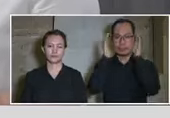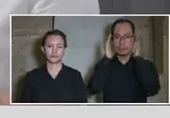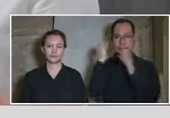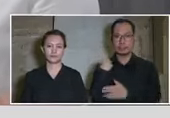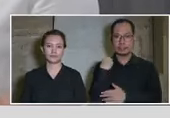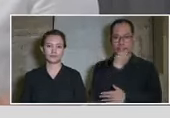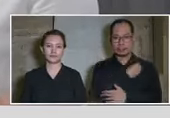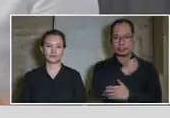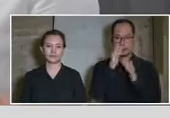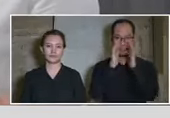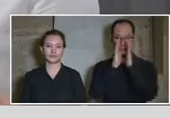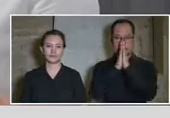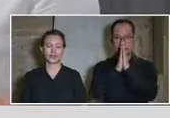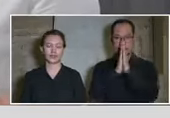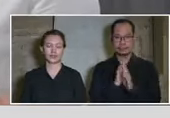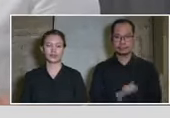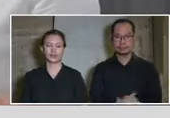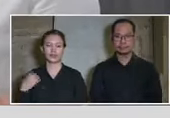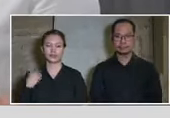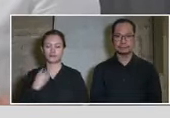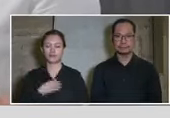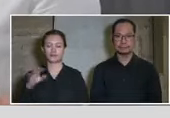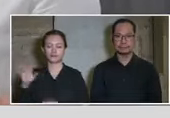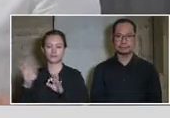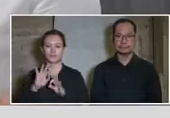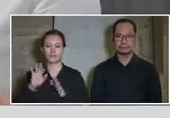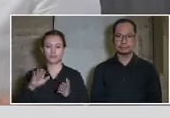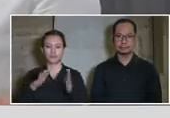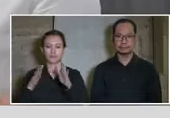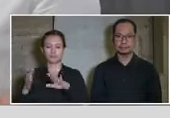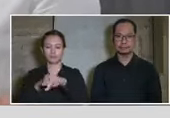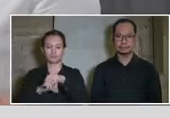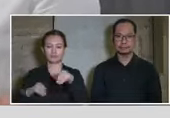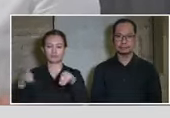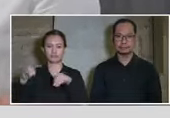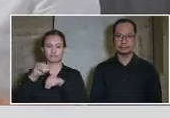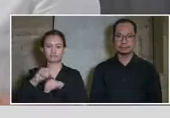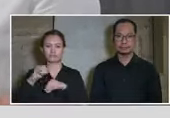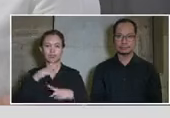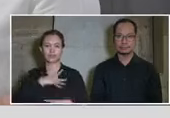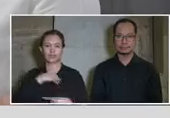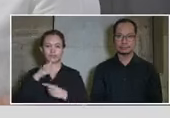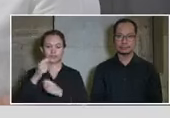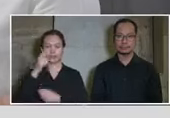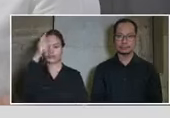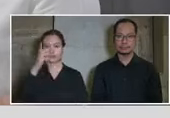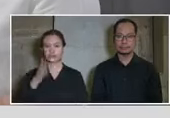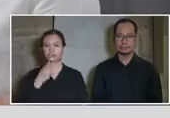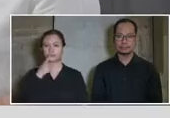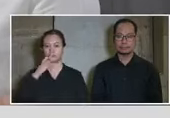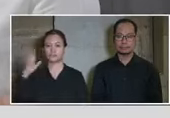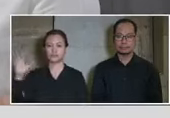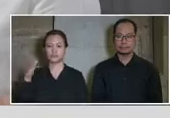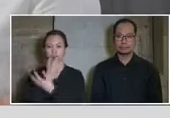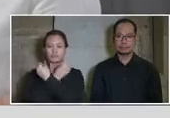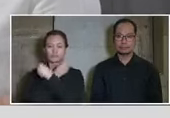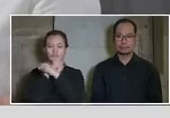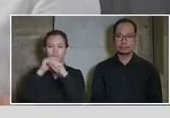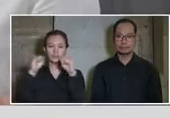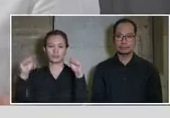Lord, hear our prayer. That our fear of dying may be replaced with trust in God's promise of